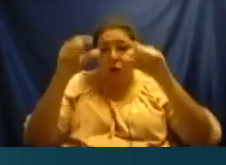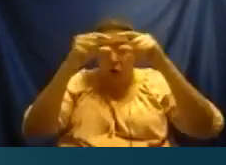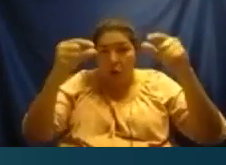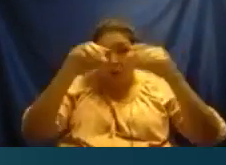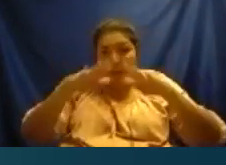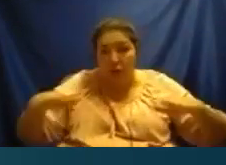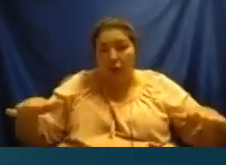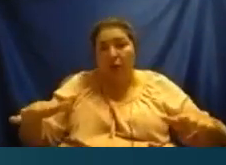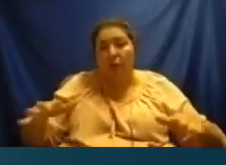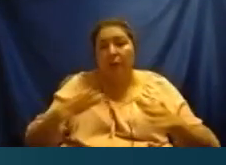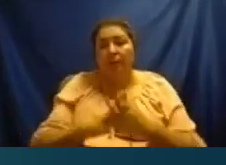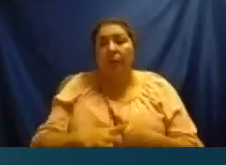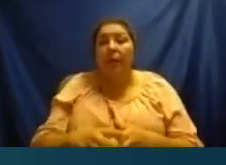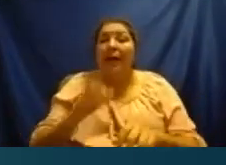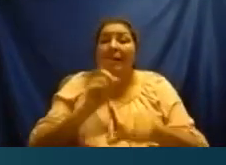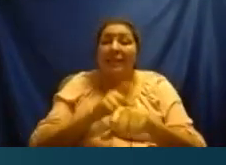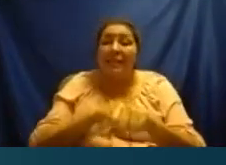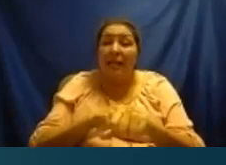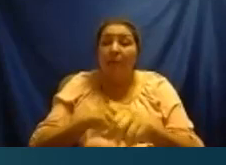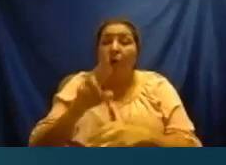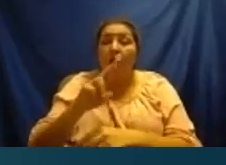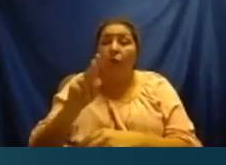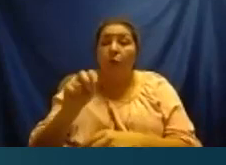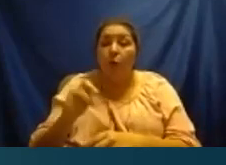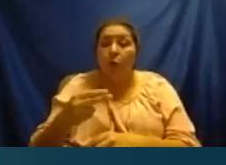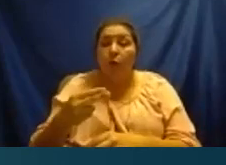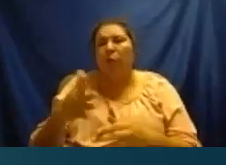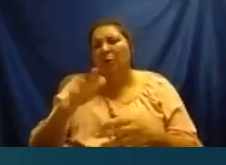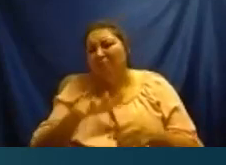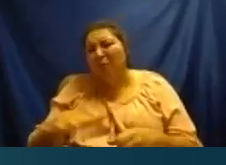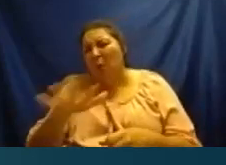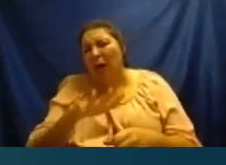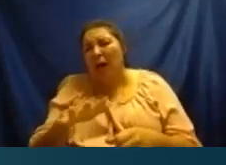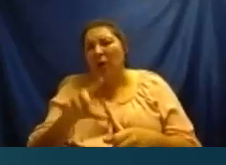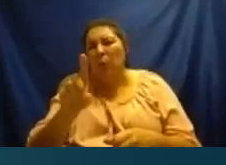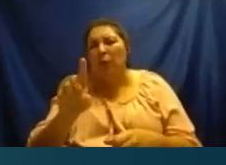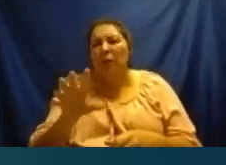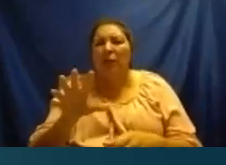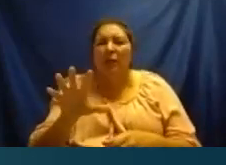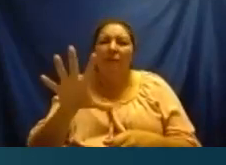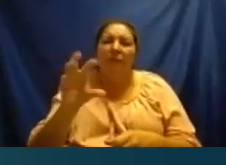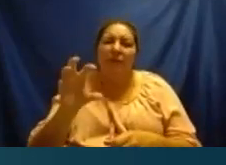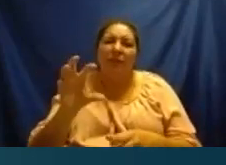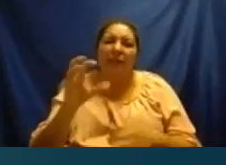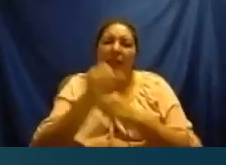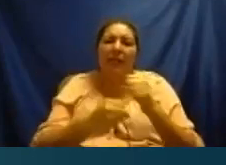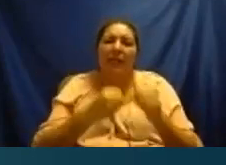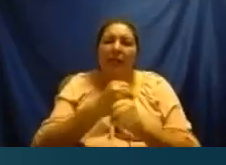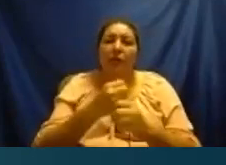is roughly, again, we're talking ranges, about 150 years before King